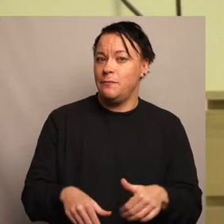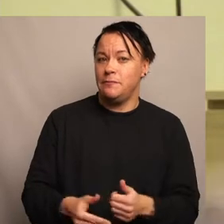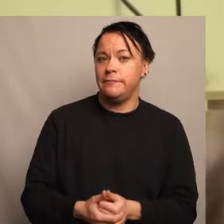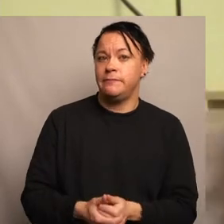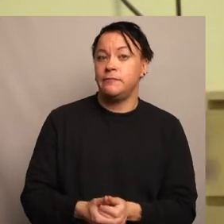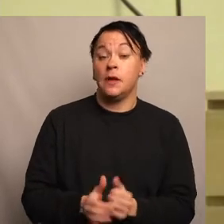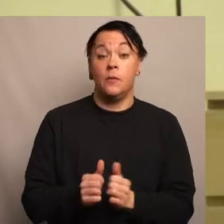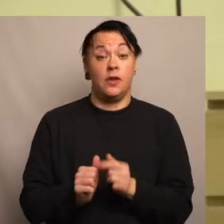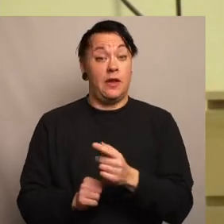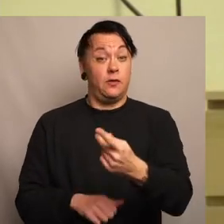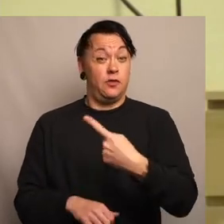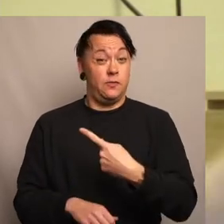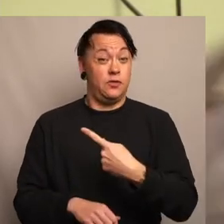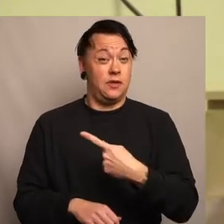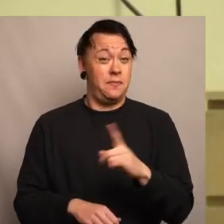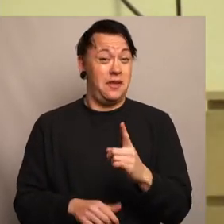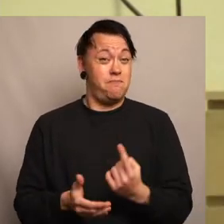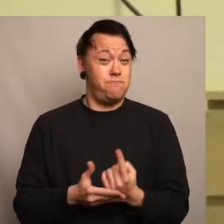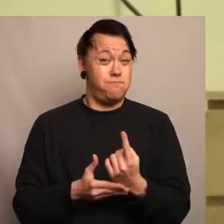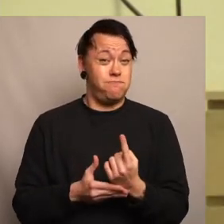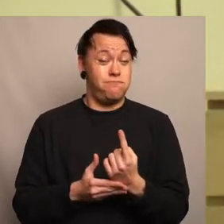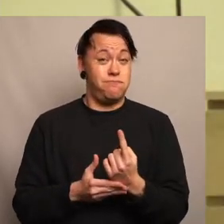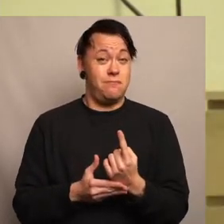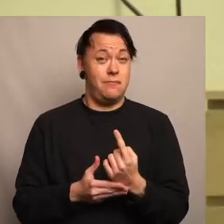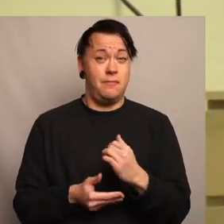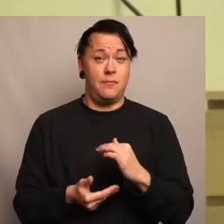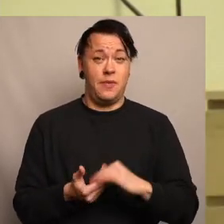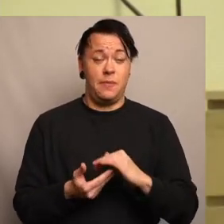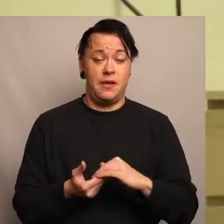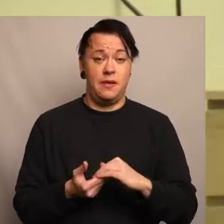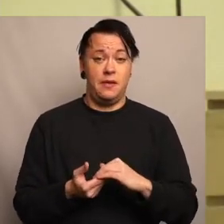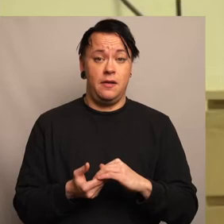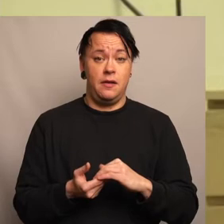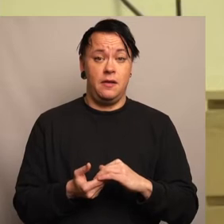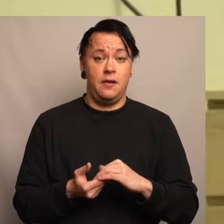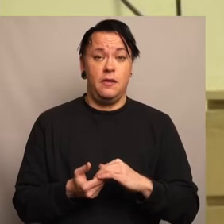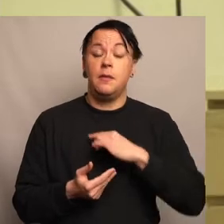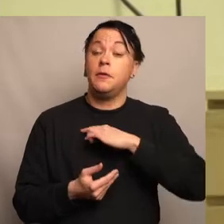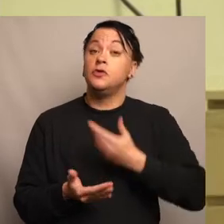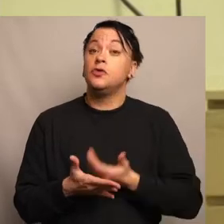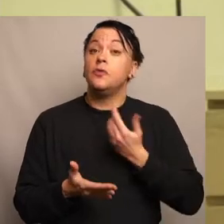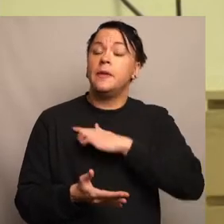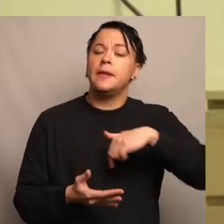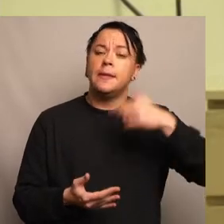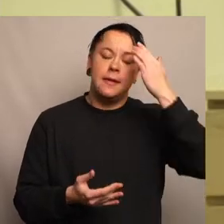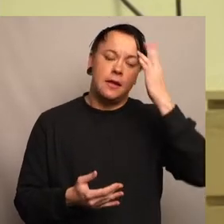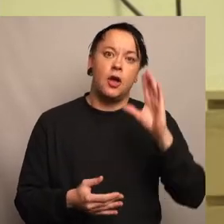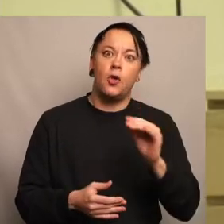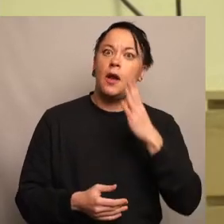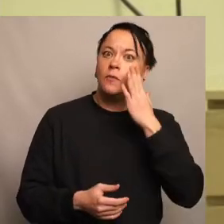this question of what happened in between, when we do know for a fact that black trans